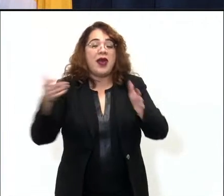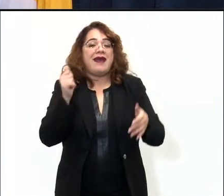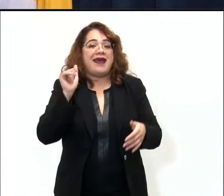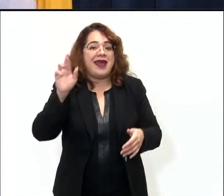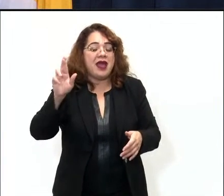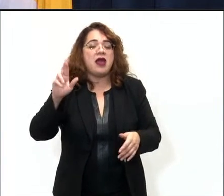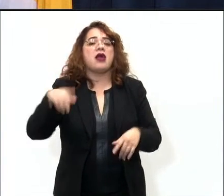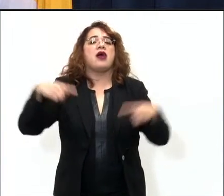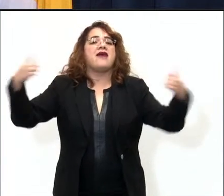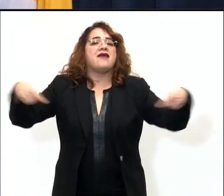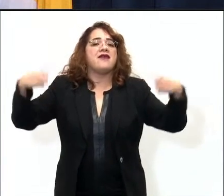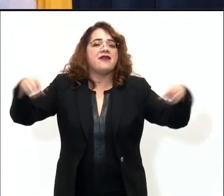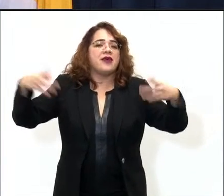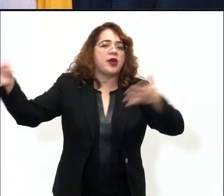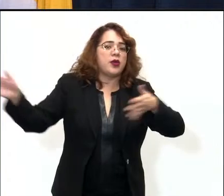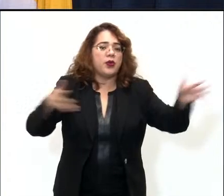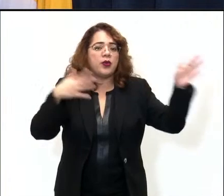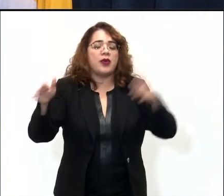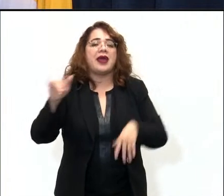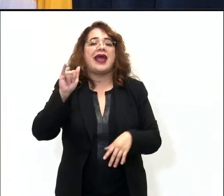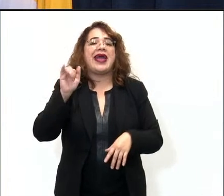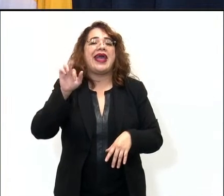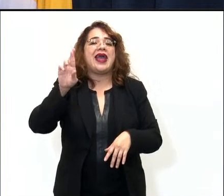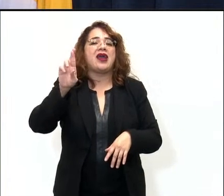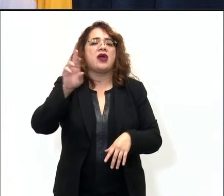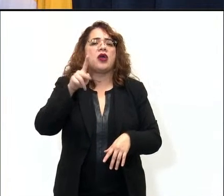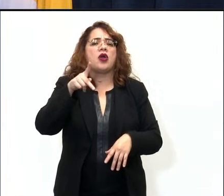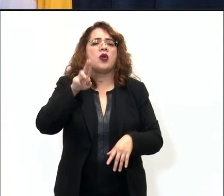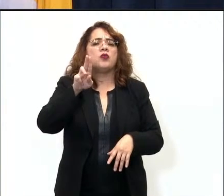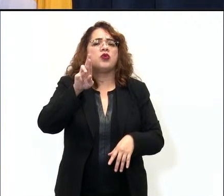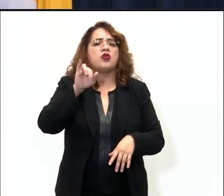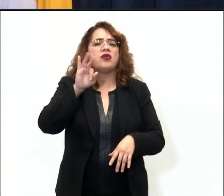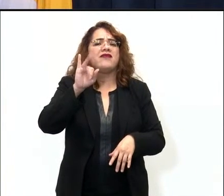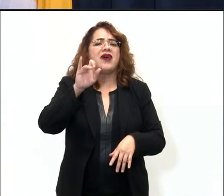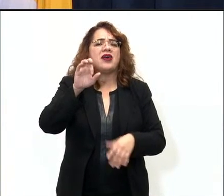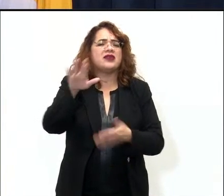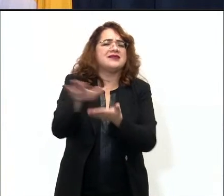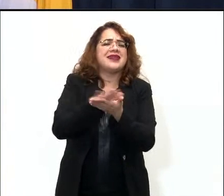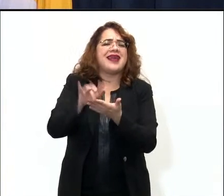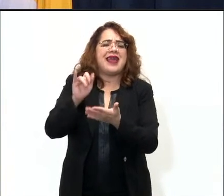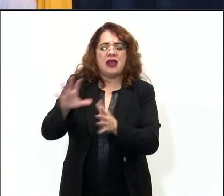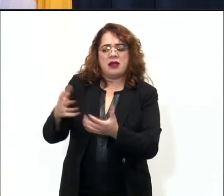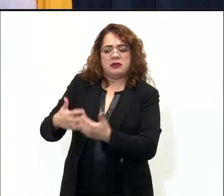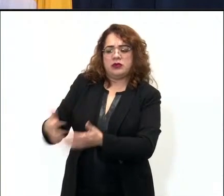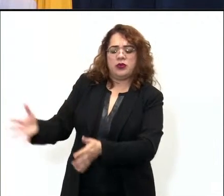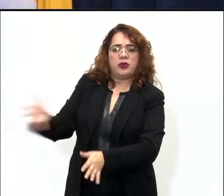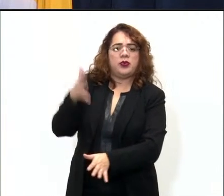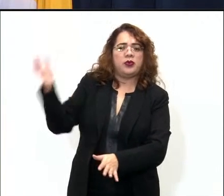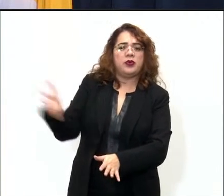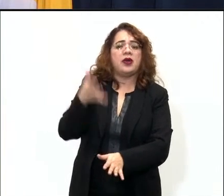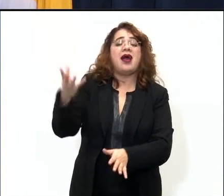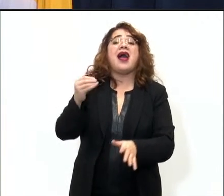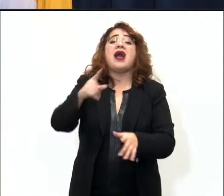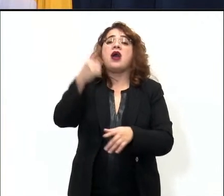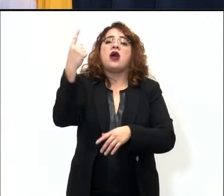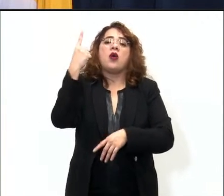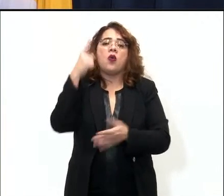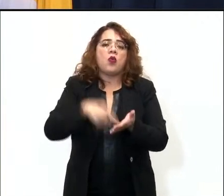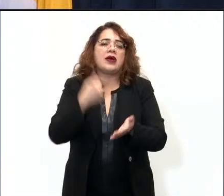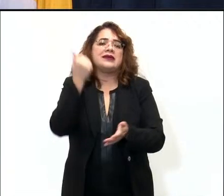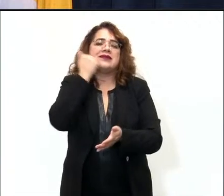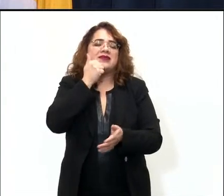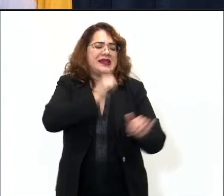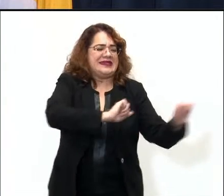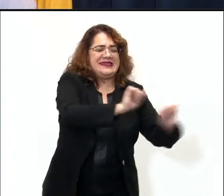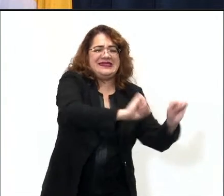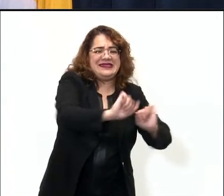as much as possible if you're unable to stay in a separate room, and then clean and disinfect all the surfaces as much as possible, but at least once a day. Wash your